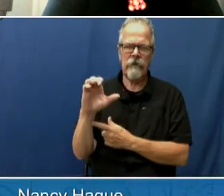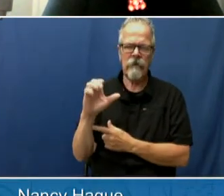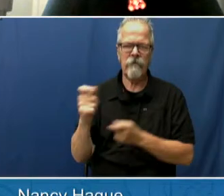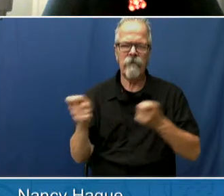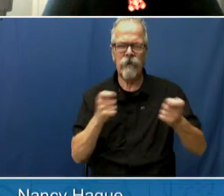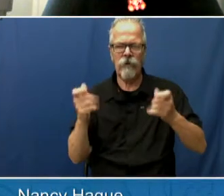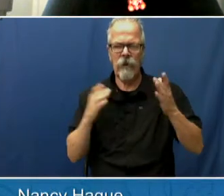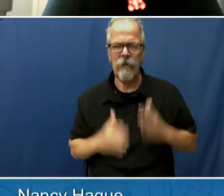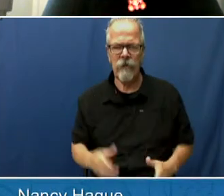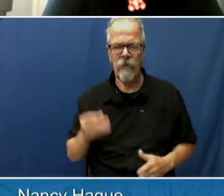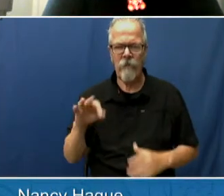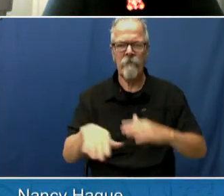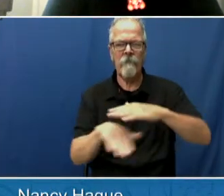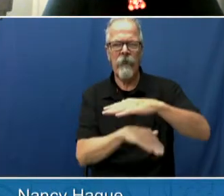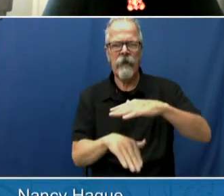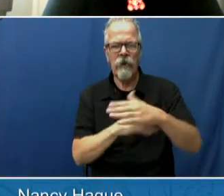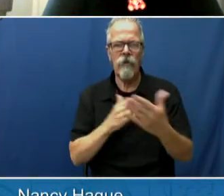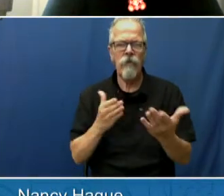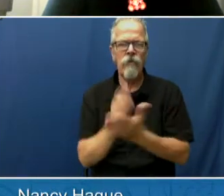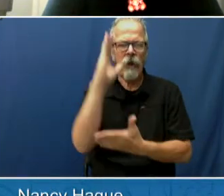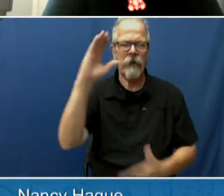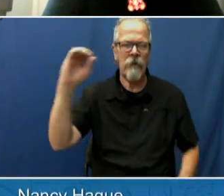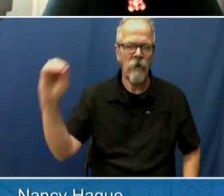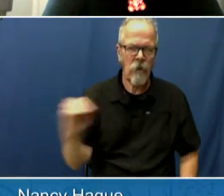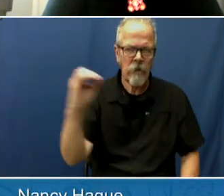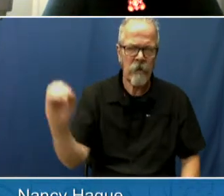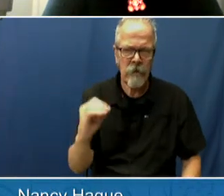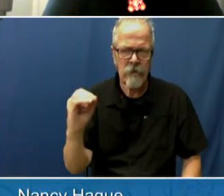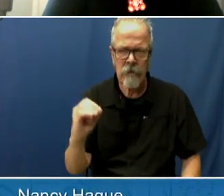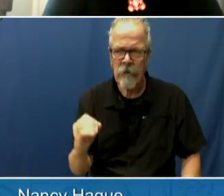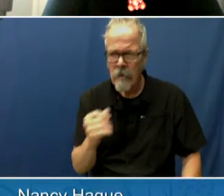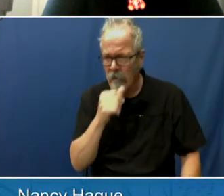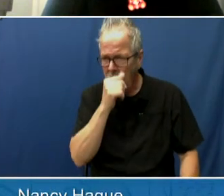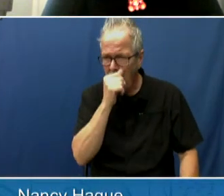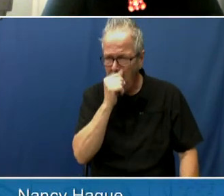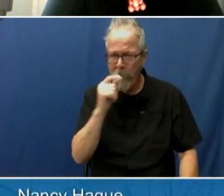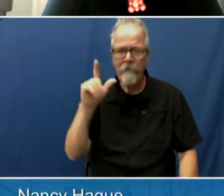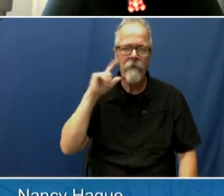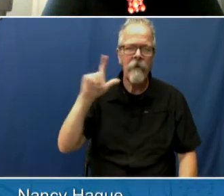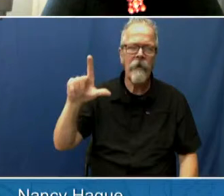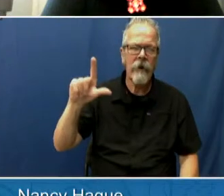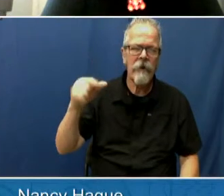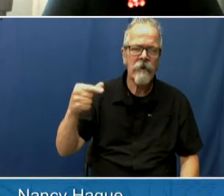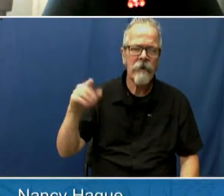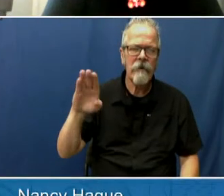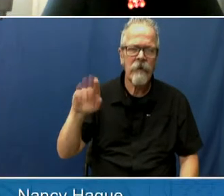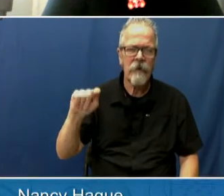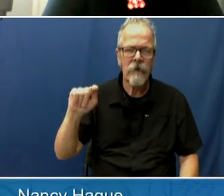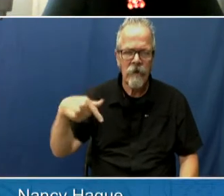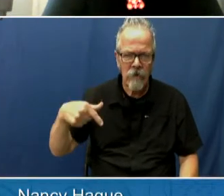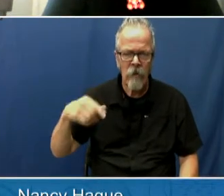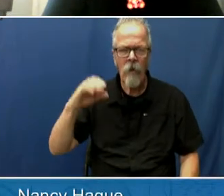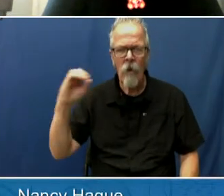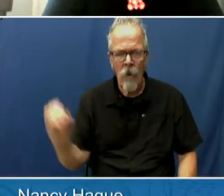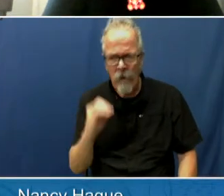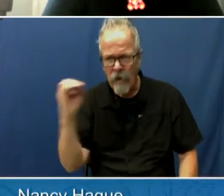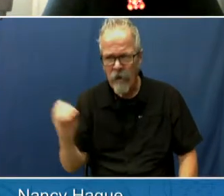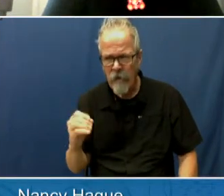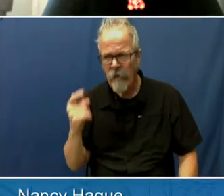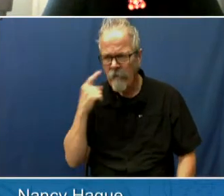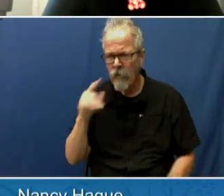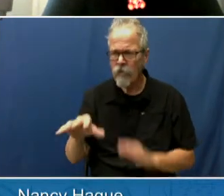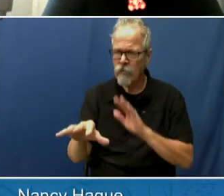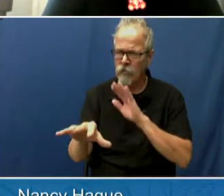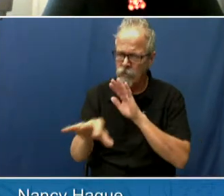policy and advocacy organization for LGBTQ Oregonians. And when I think about choosing love, I think about the